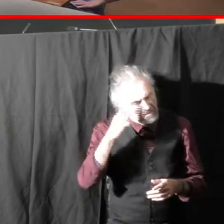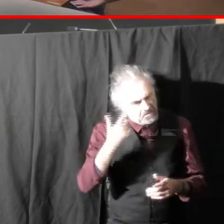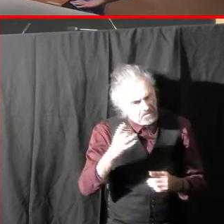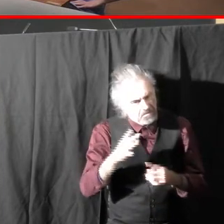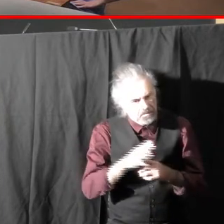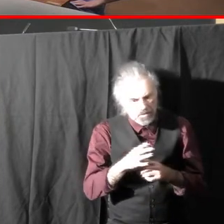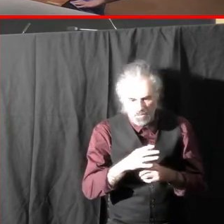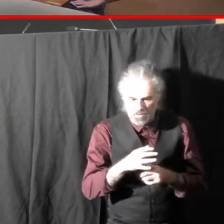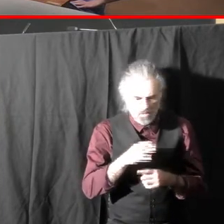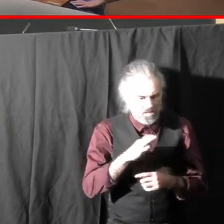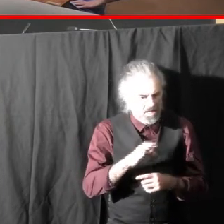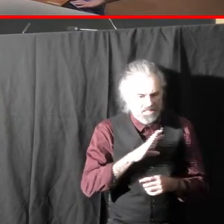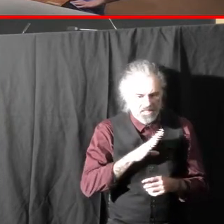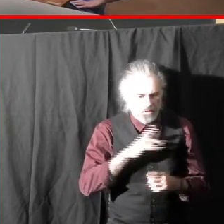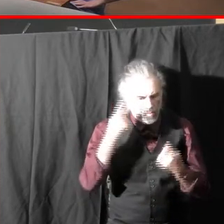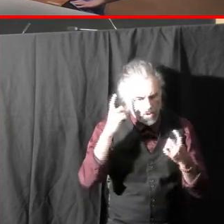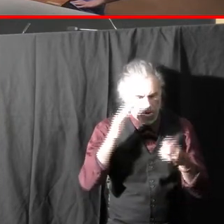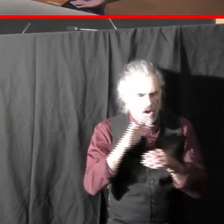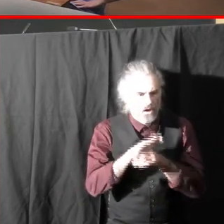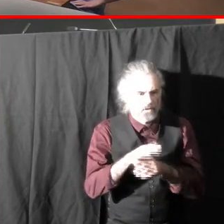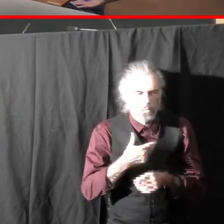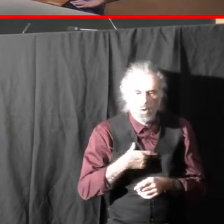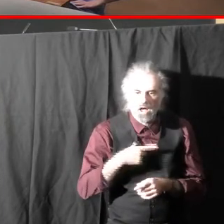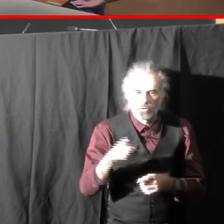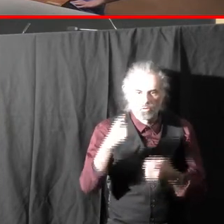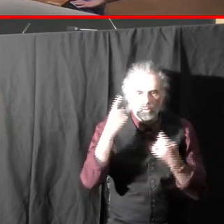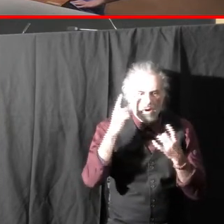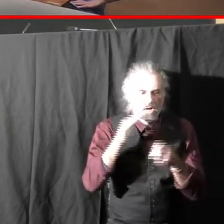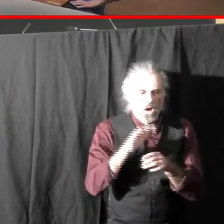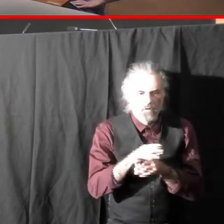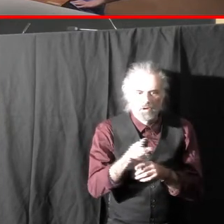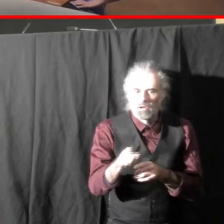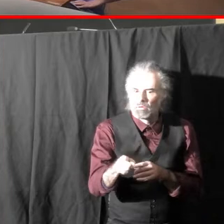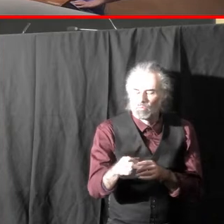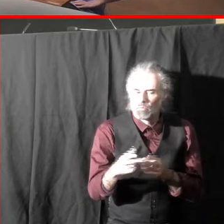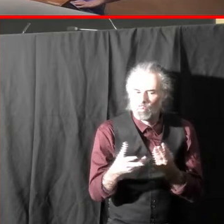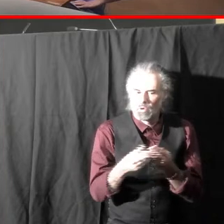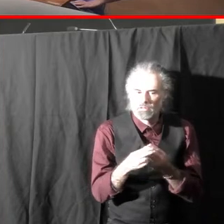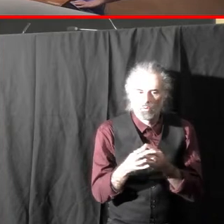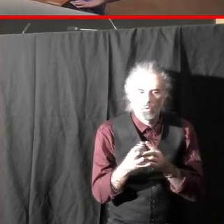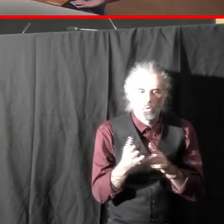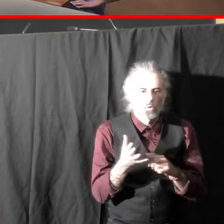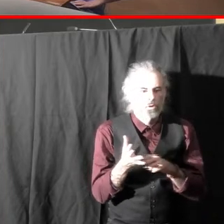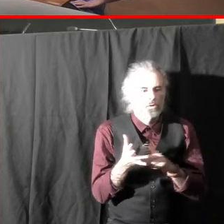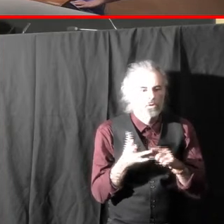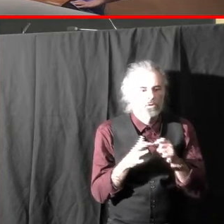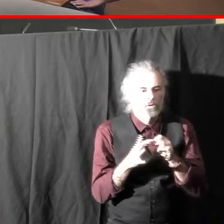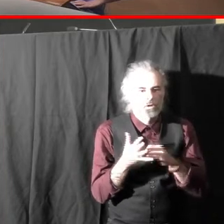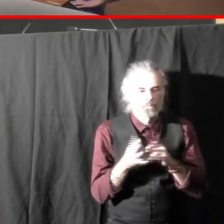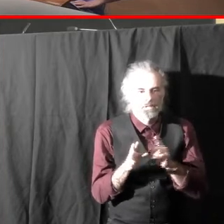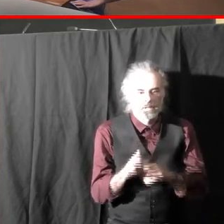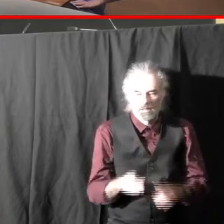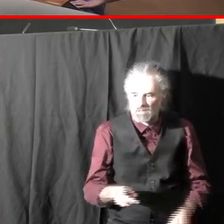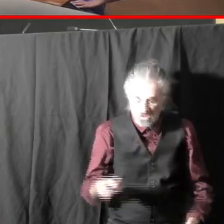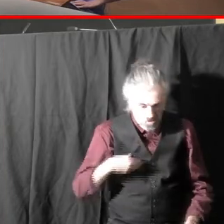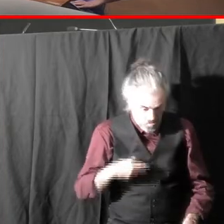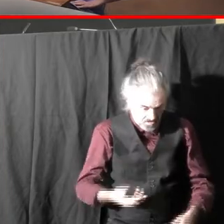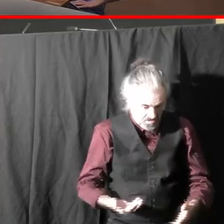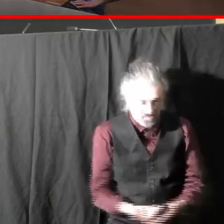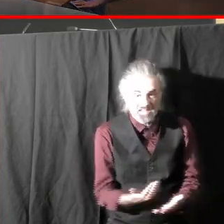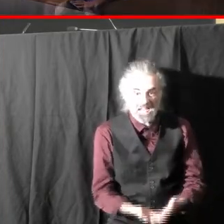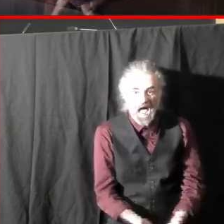to worry about, why should he be so worried about an autopsy? If you would have us exhume our young